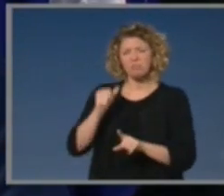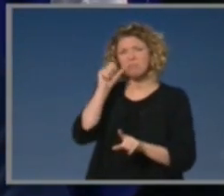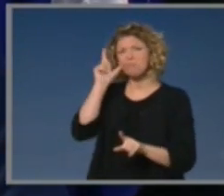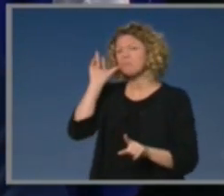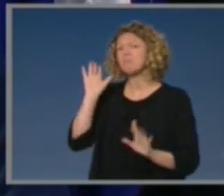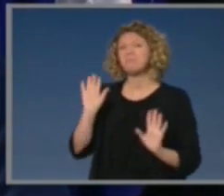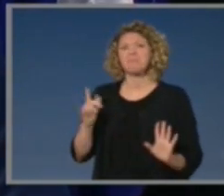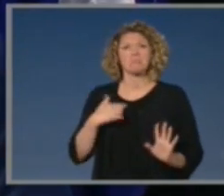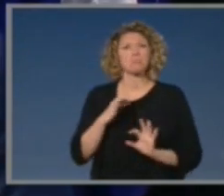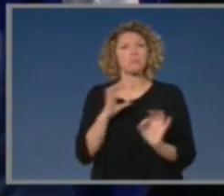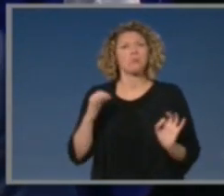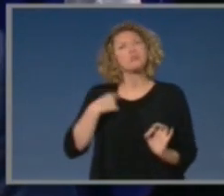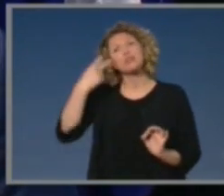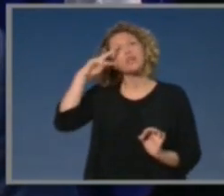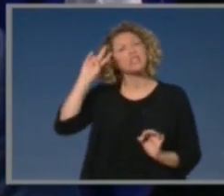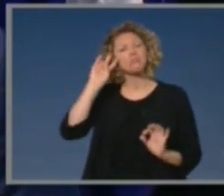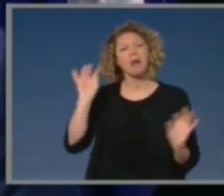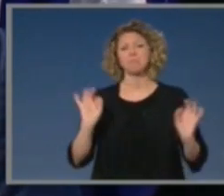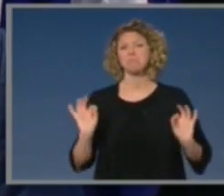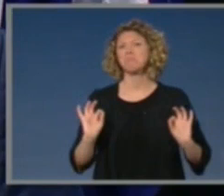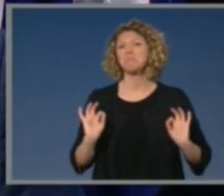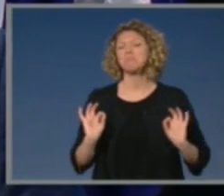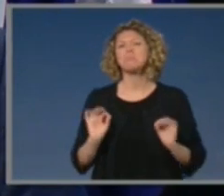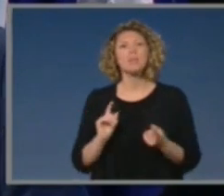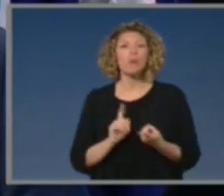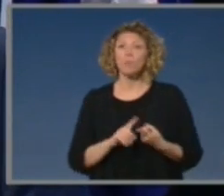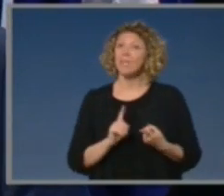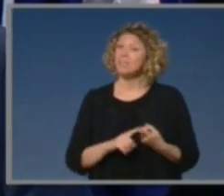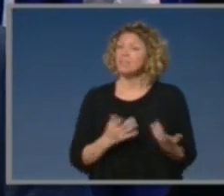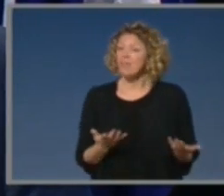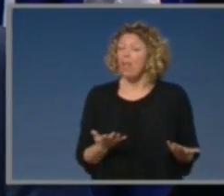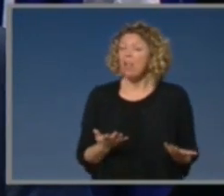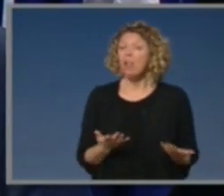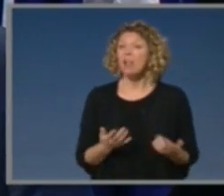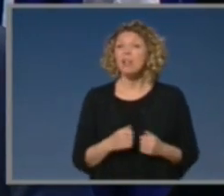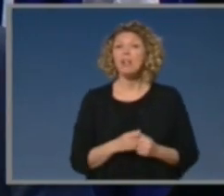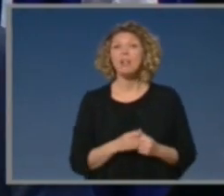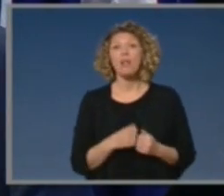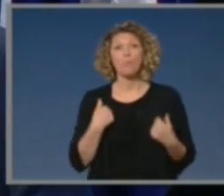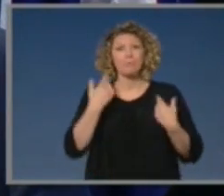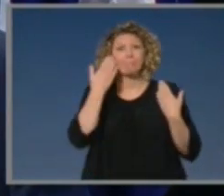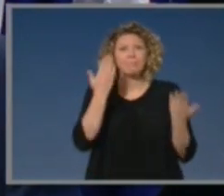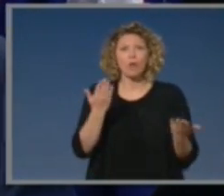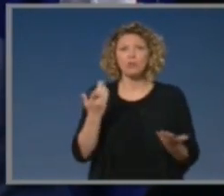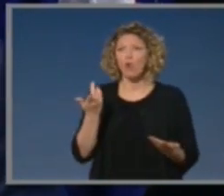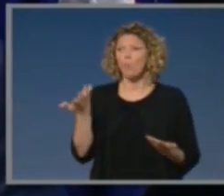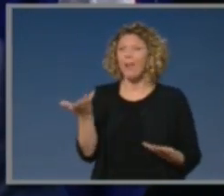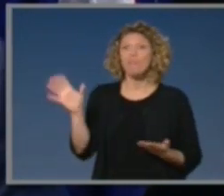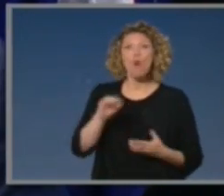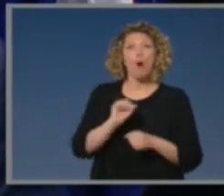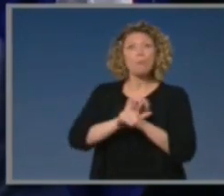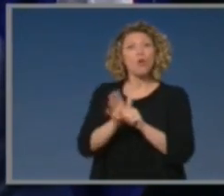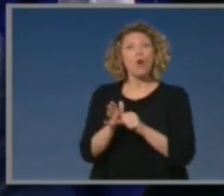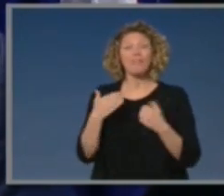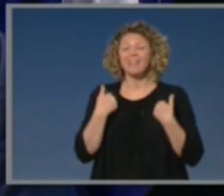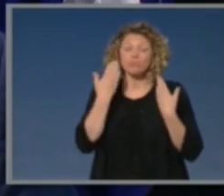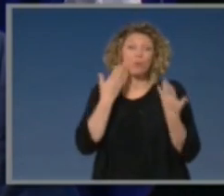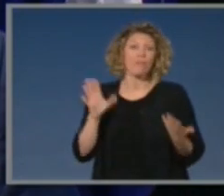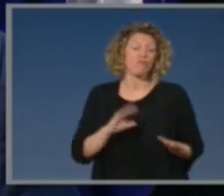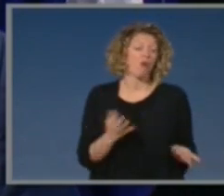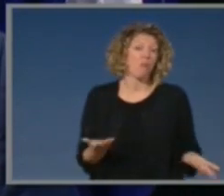And which was to say that we can't rule out any of these arrangements. That's what I said the other day.